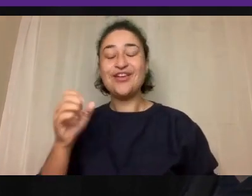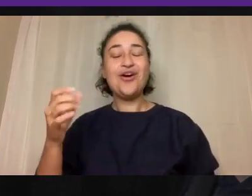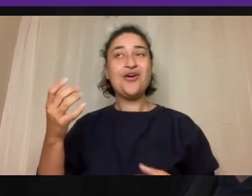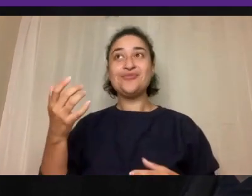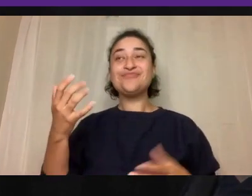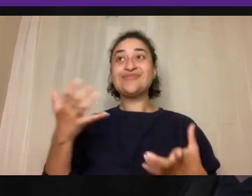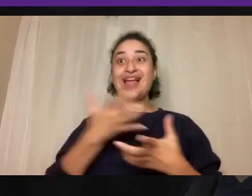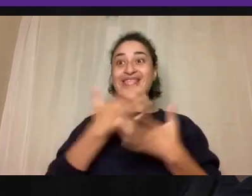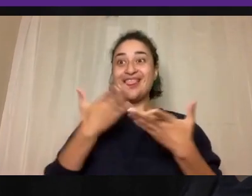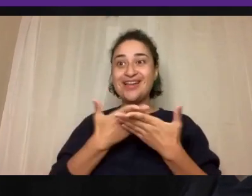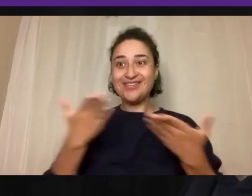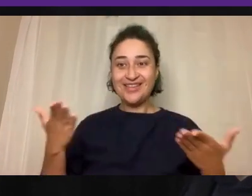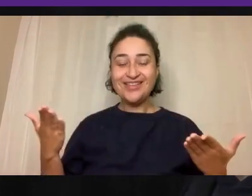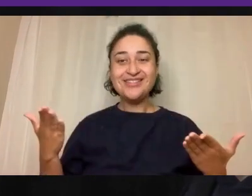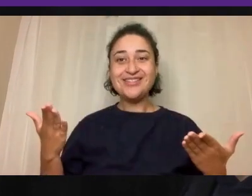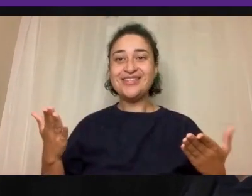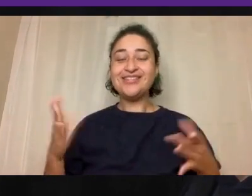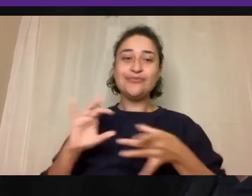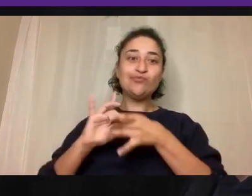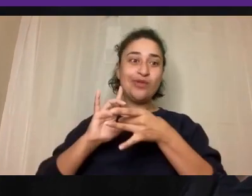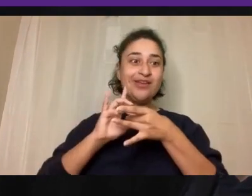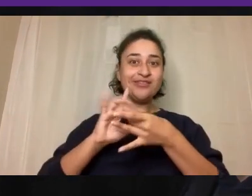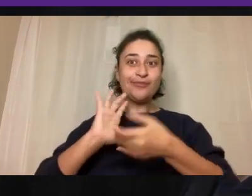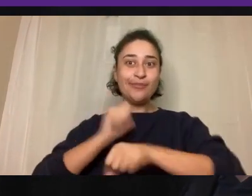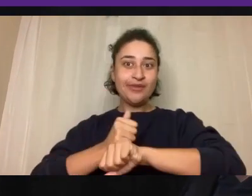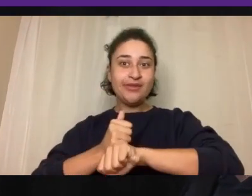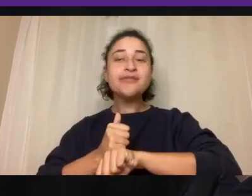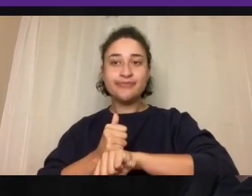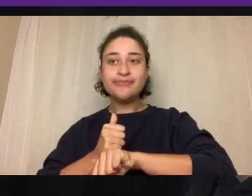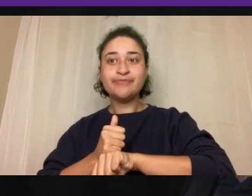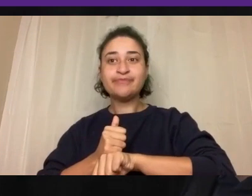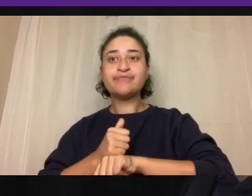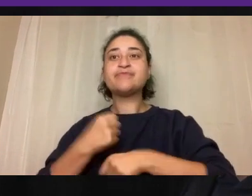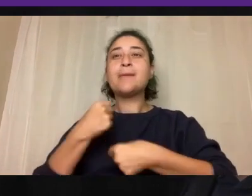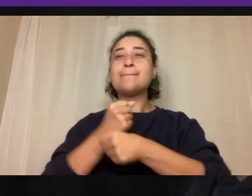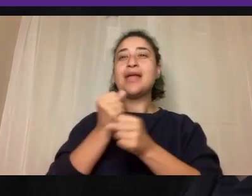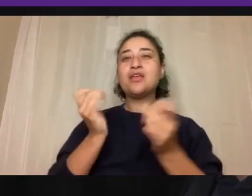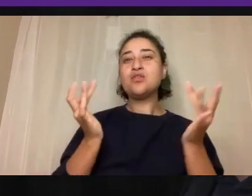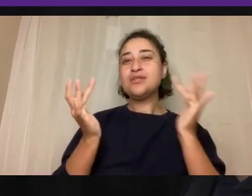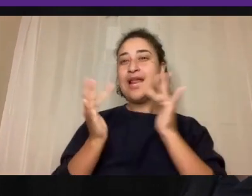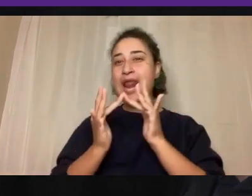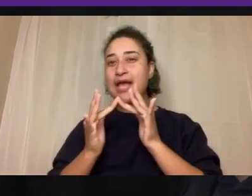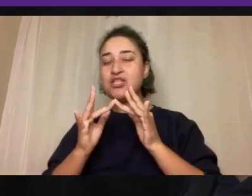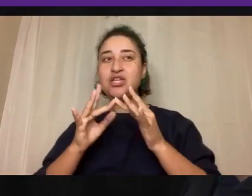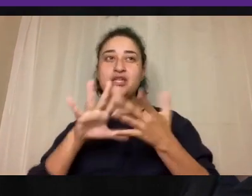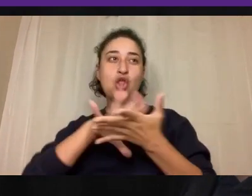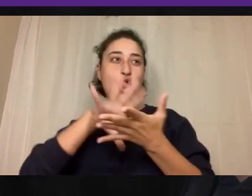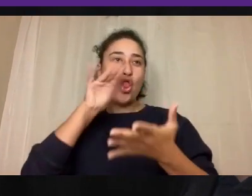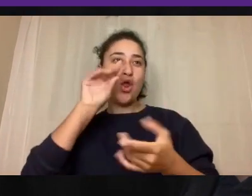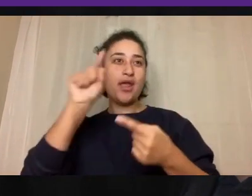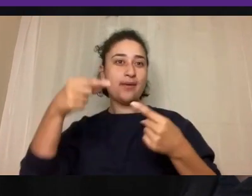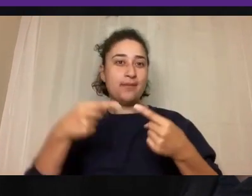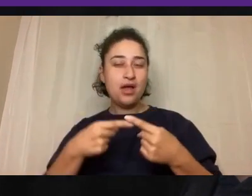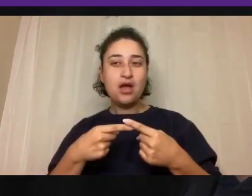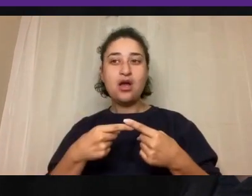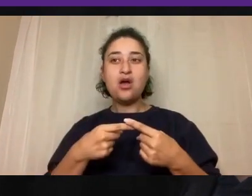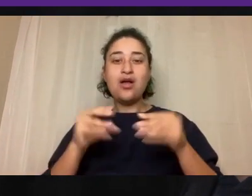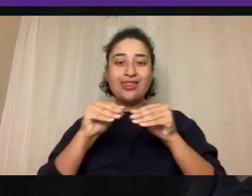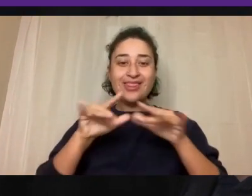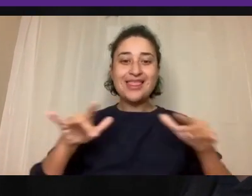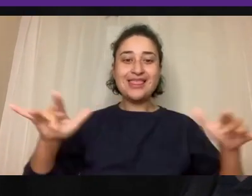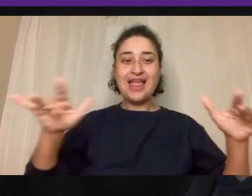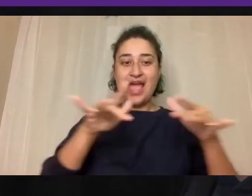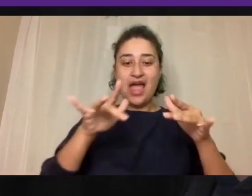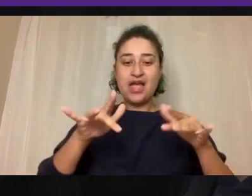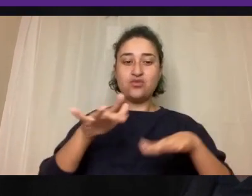is relationship building, right? Making those connections, learning about the land that we're on, how people